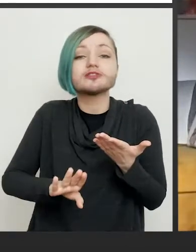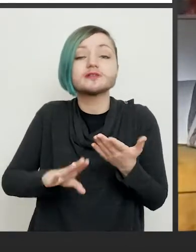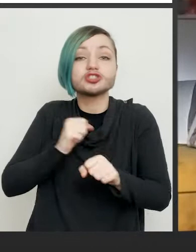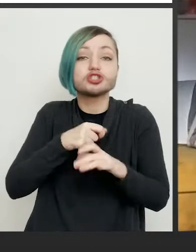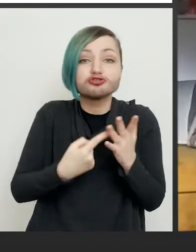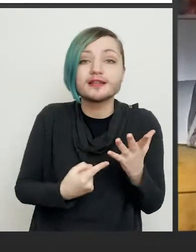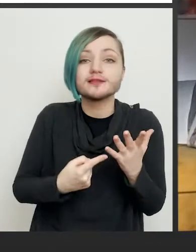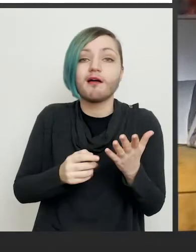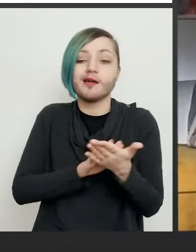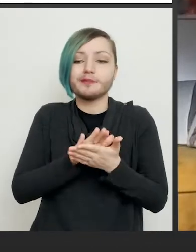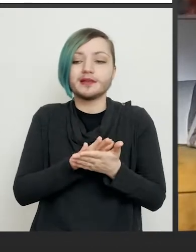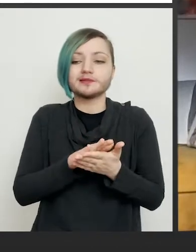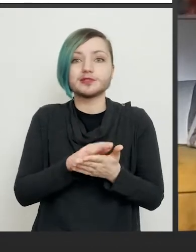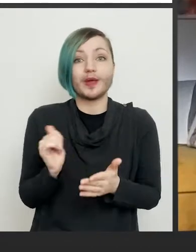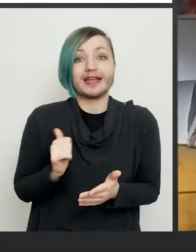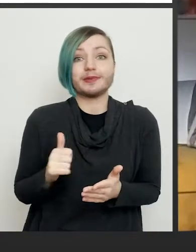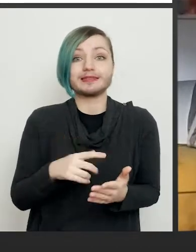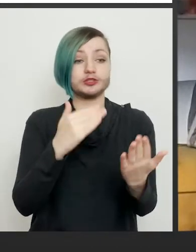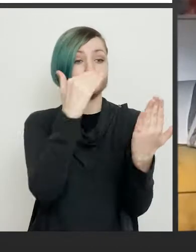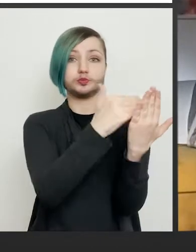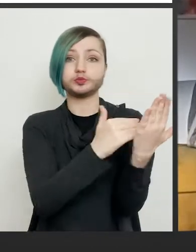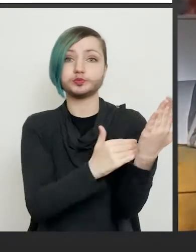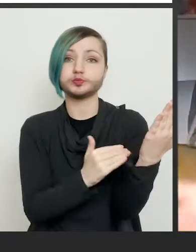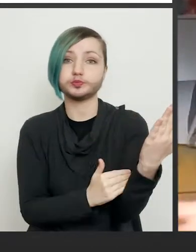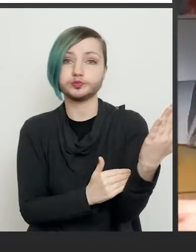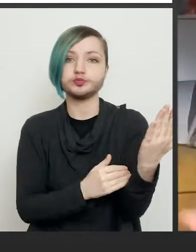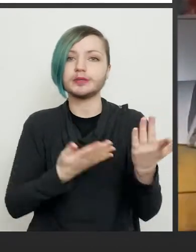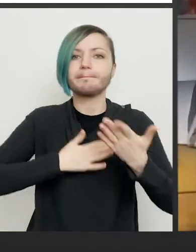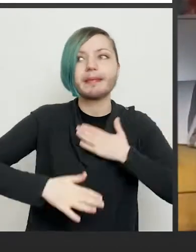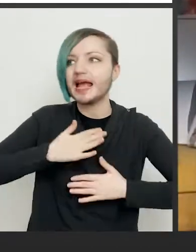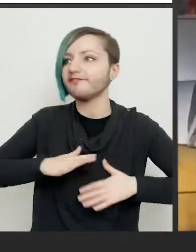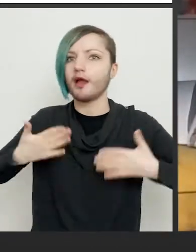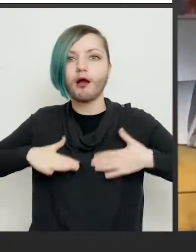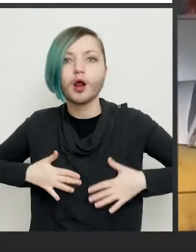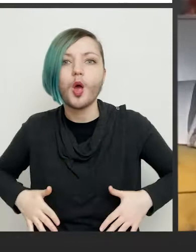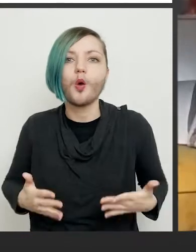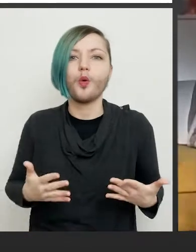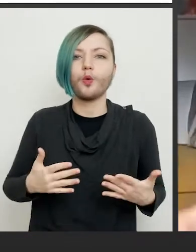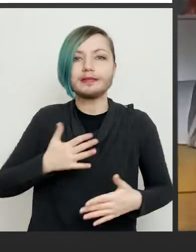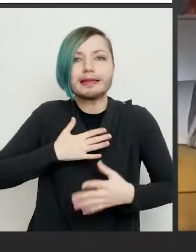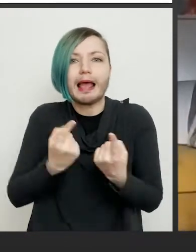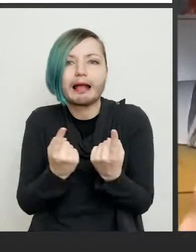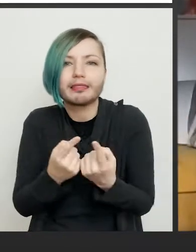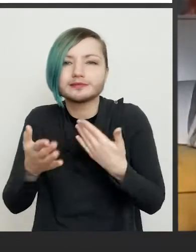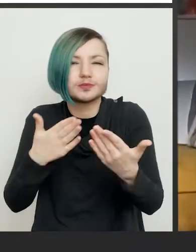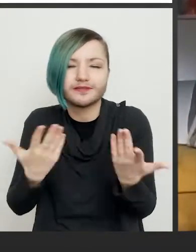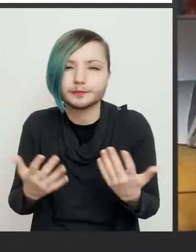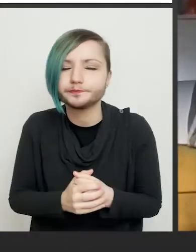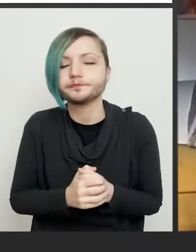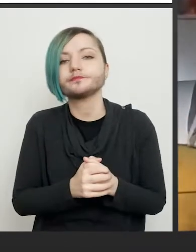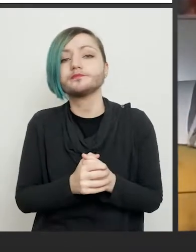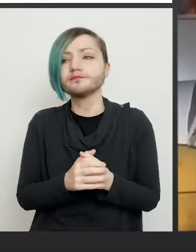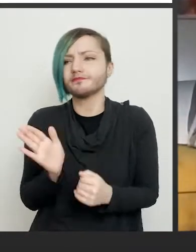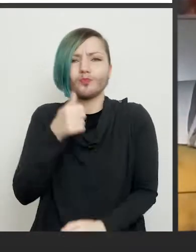is expected of us, and we are expected to behave a certain way, dress a certain way, like certain things. And, we've all